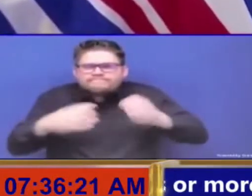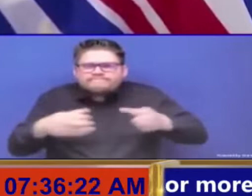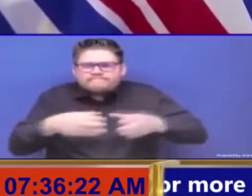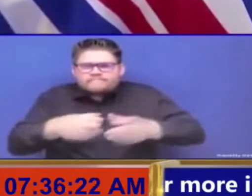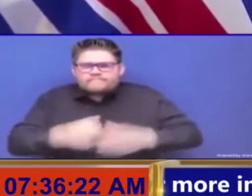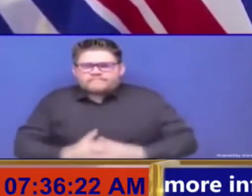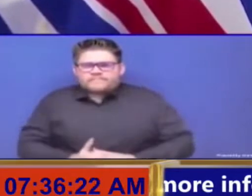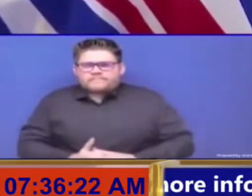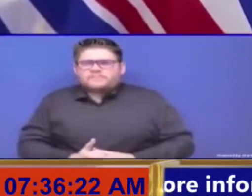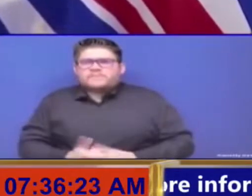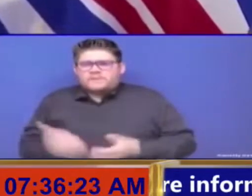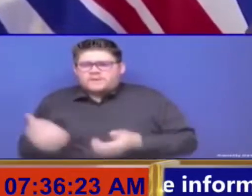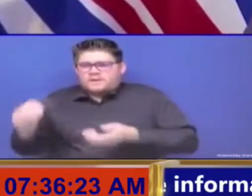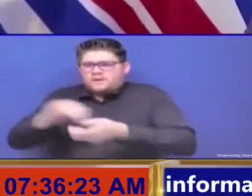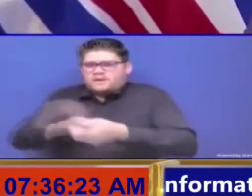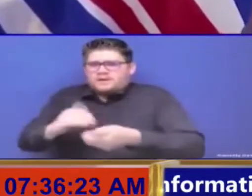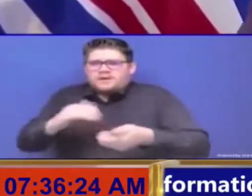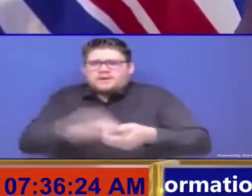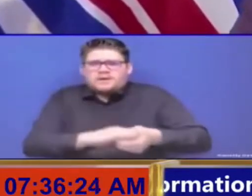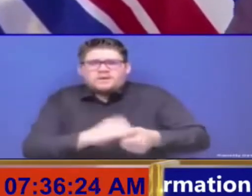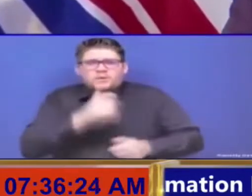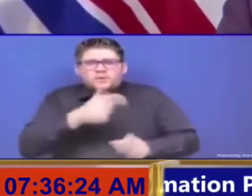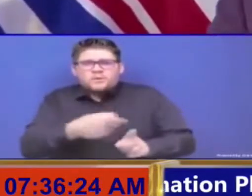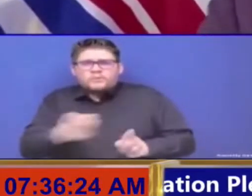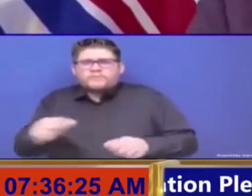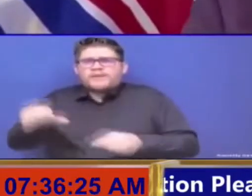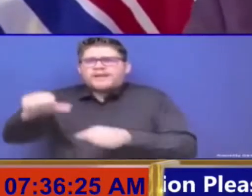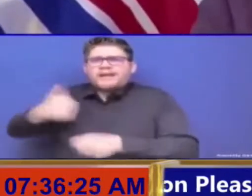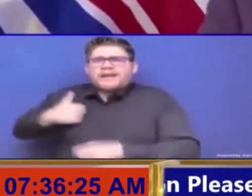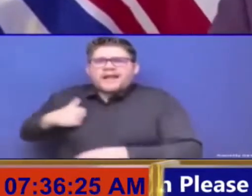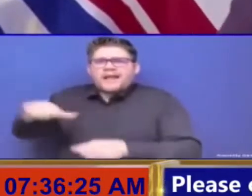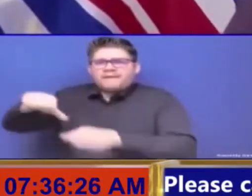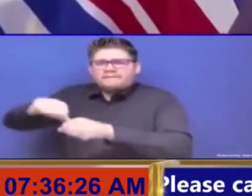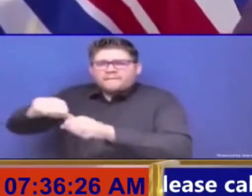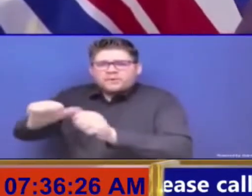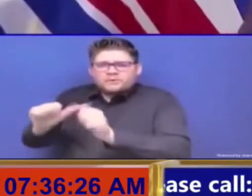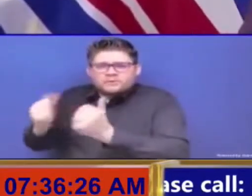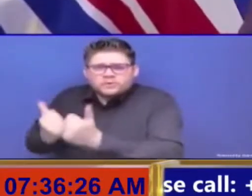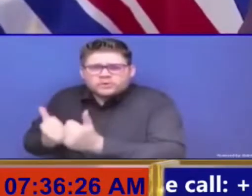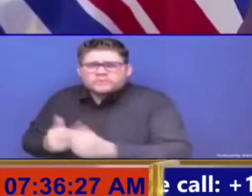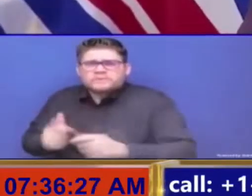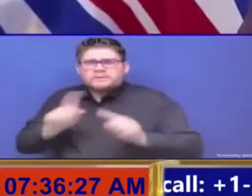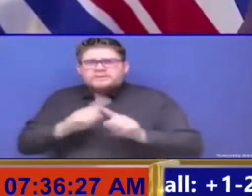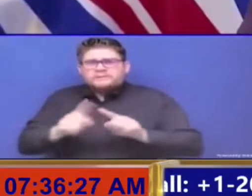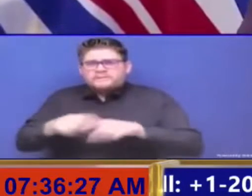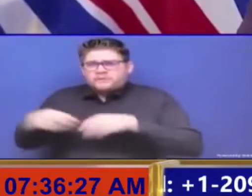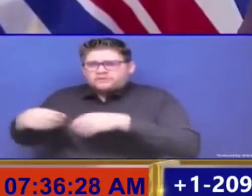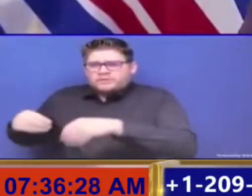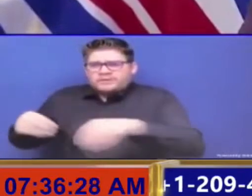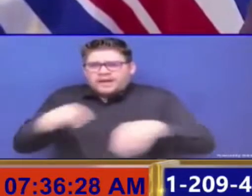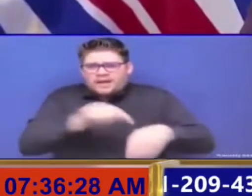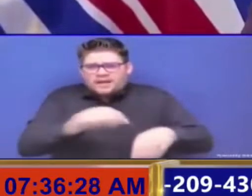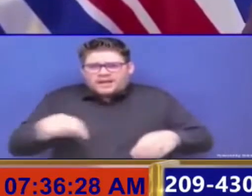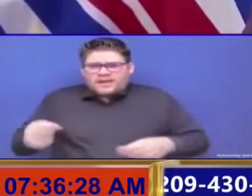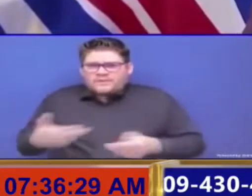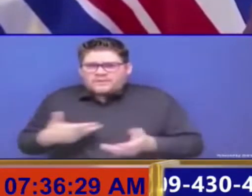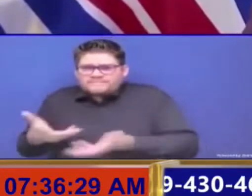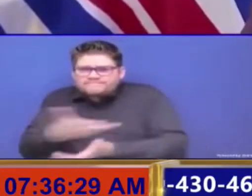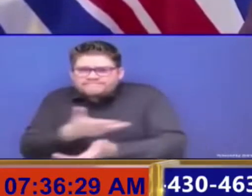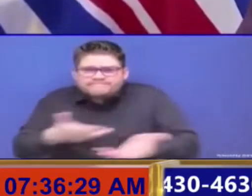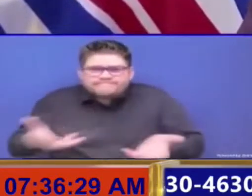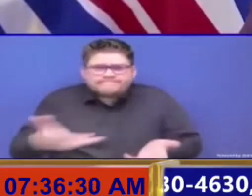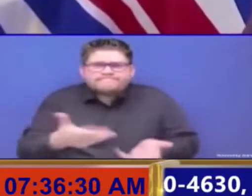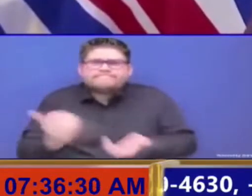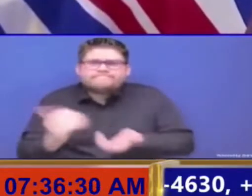fuel supply to get us through this critical time. Thanks to everyone's fuel conservation efforts, we have been able to